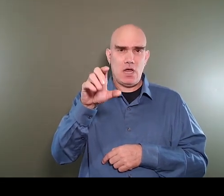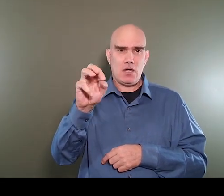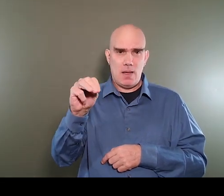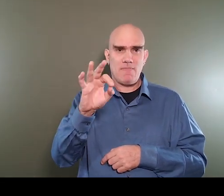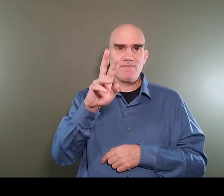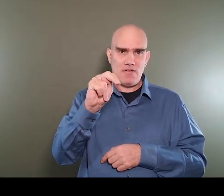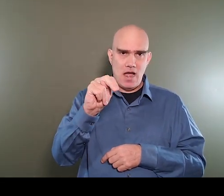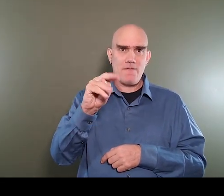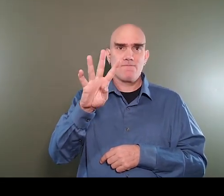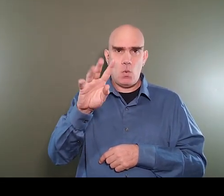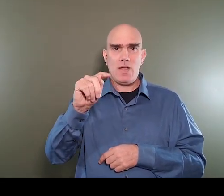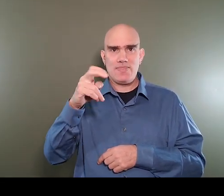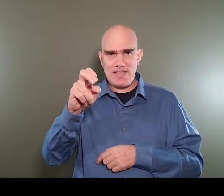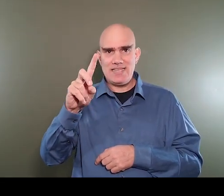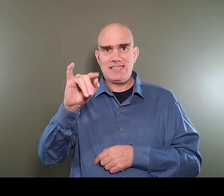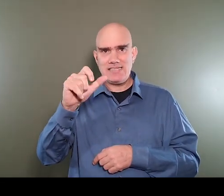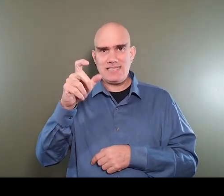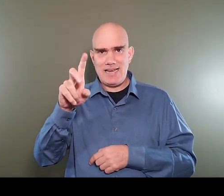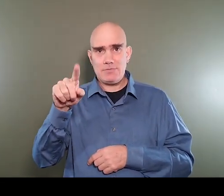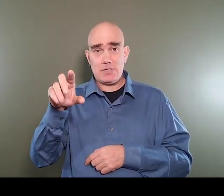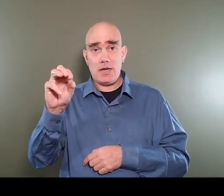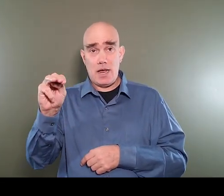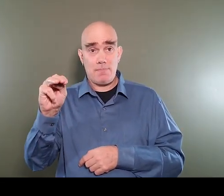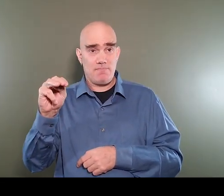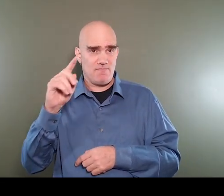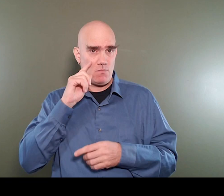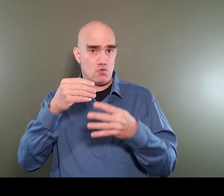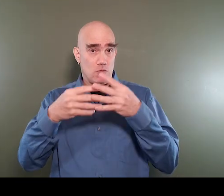funforthedisabled.com. That's fun, the numeral 4,